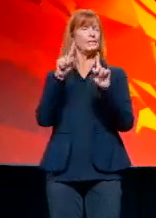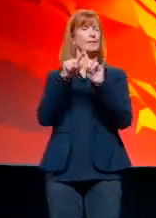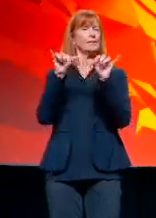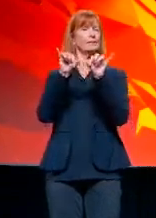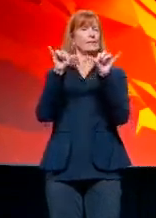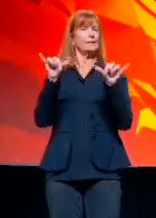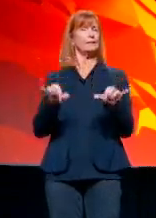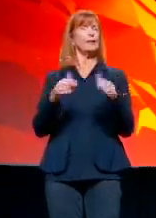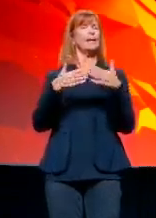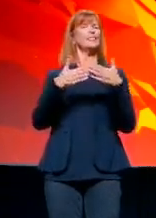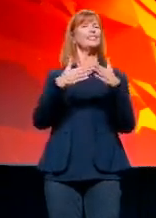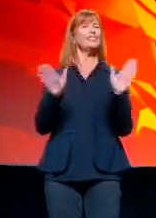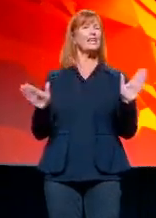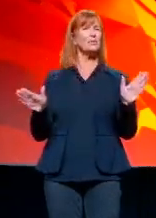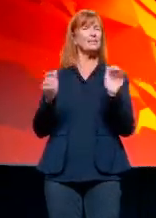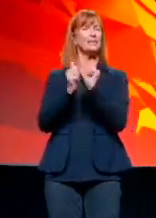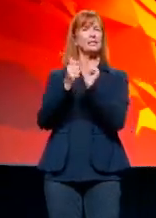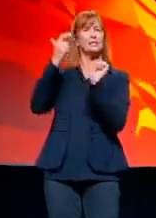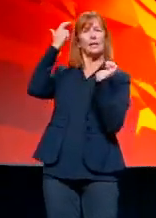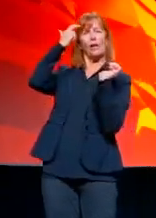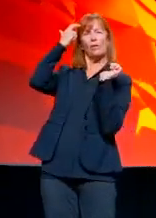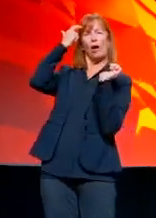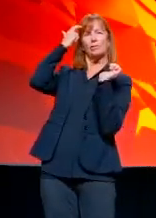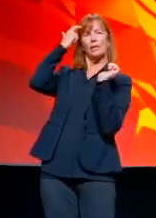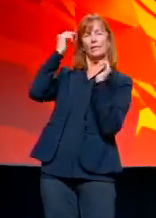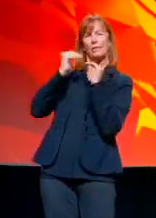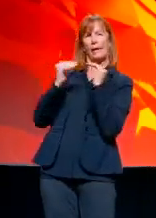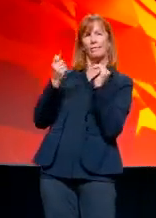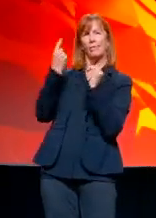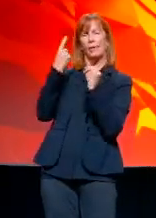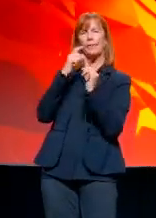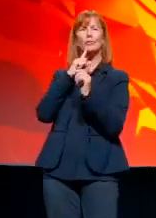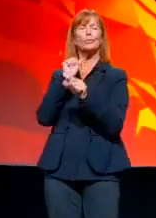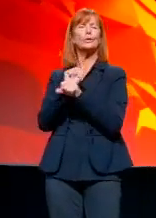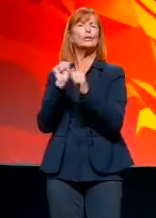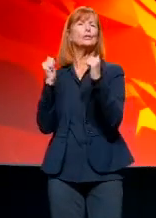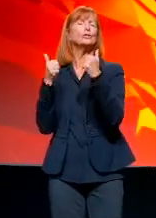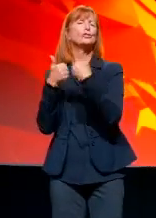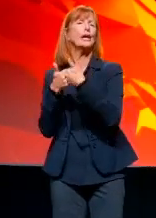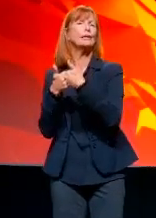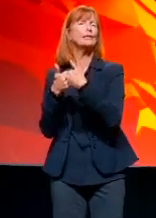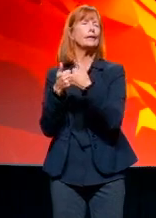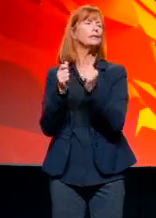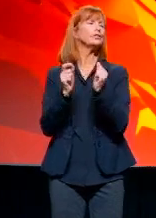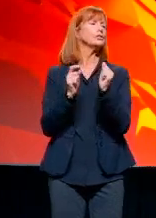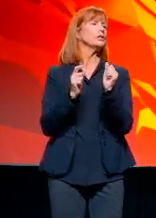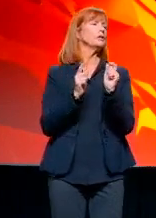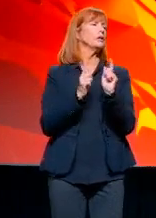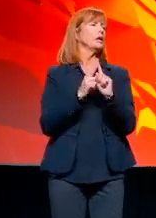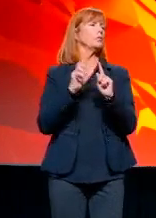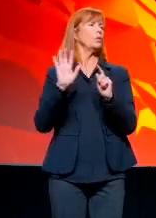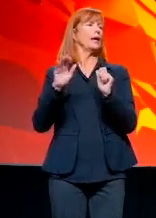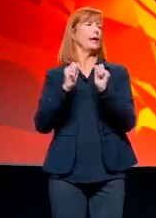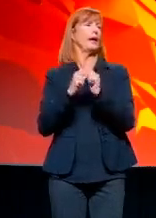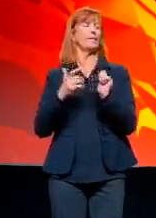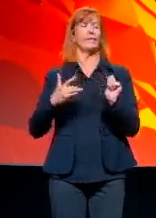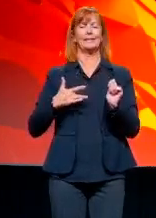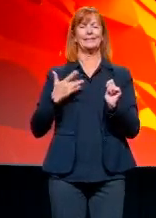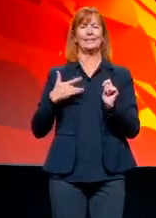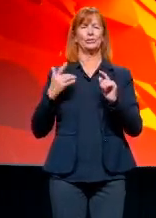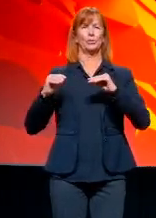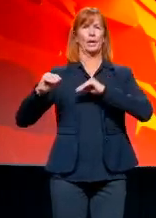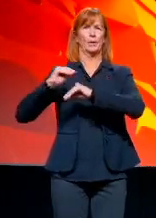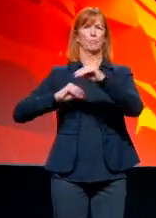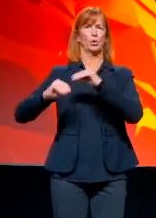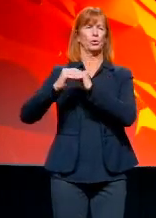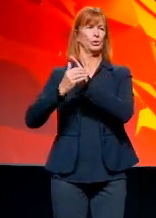the cognitive levels. But the real challenge here is so as we move down to the sensor motor space, how do you actually integrate